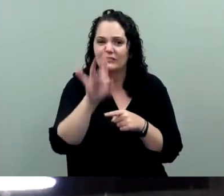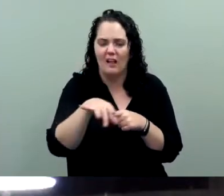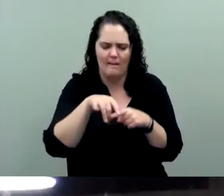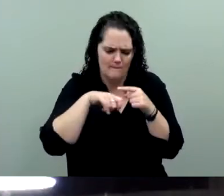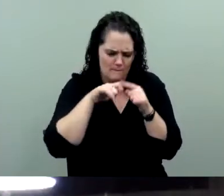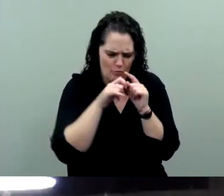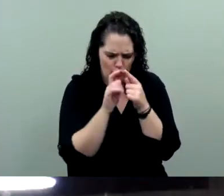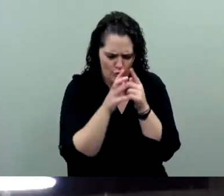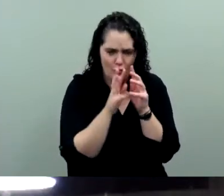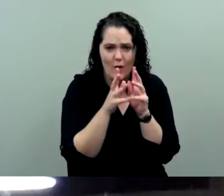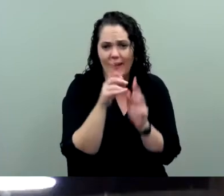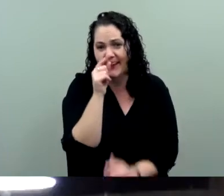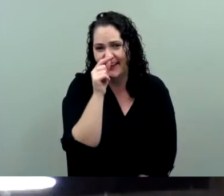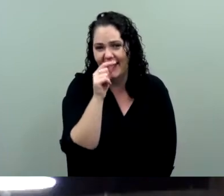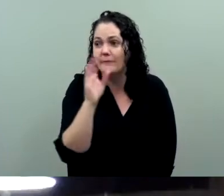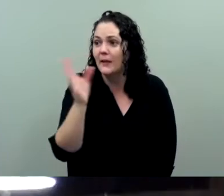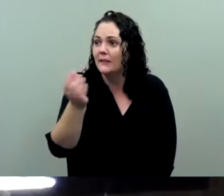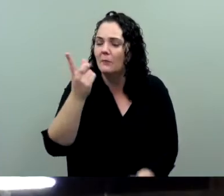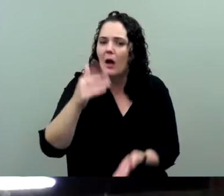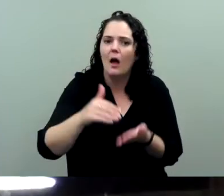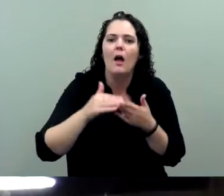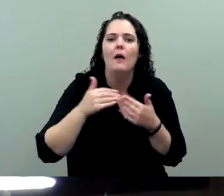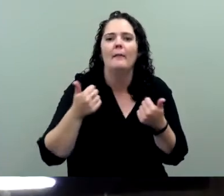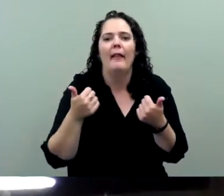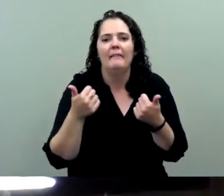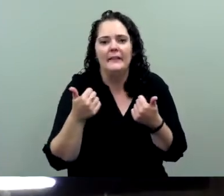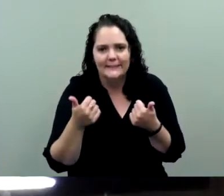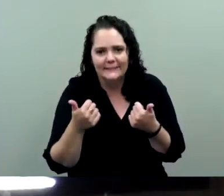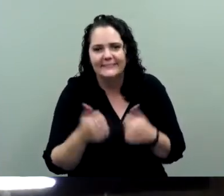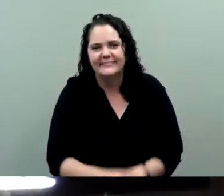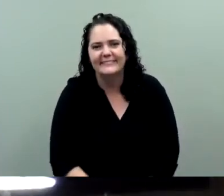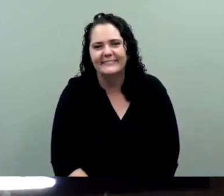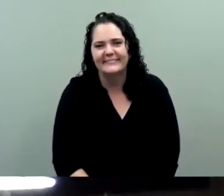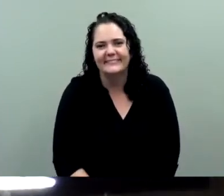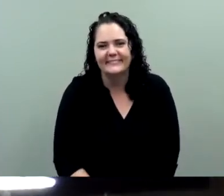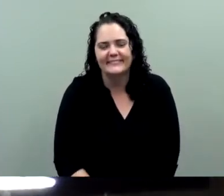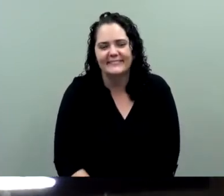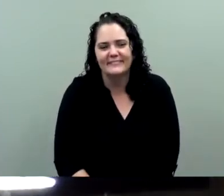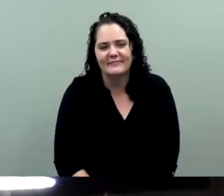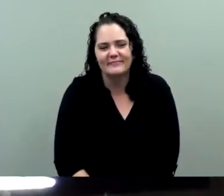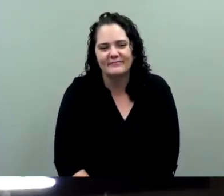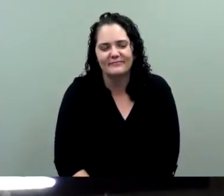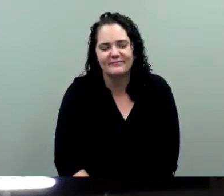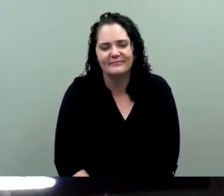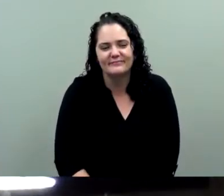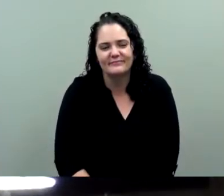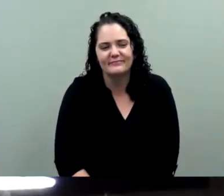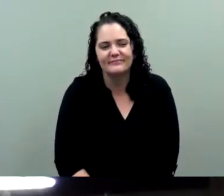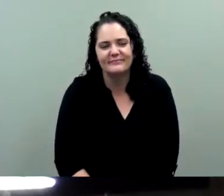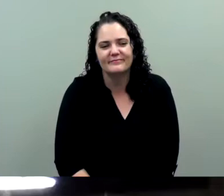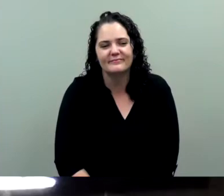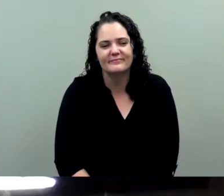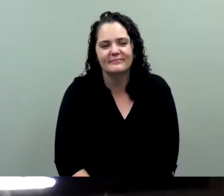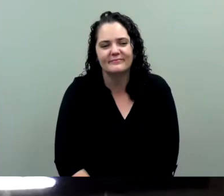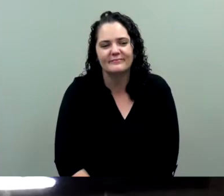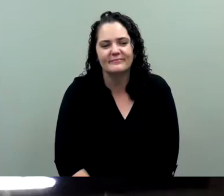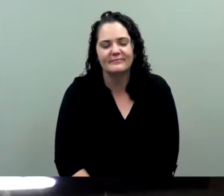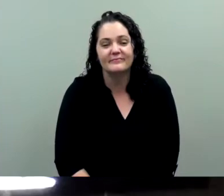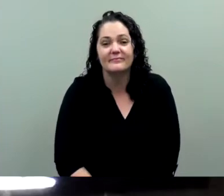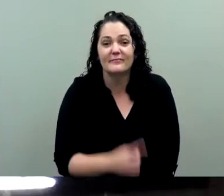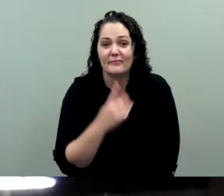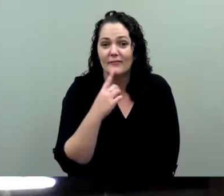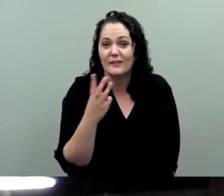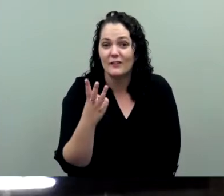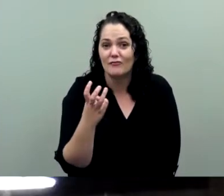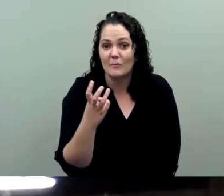if you can get a hand. All right, so there we go. So now I've got that attached. Okay, now I'm going to take 3 more